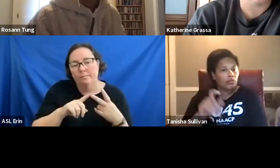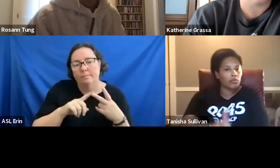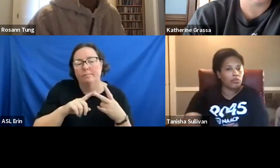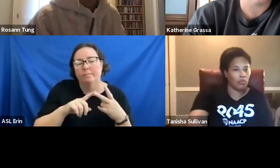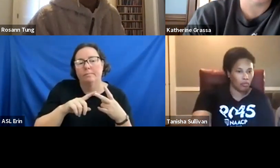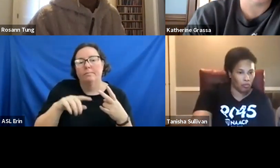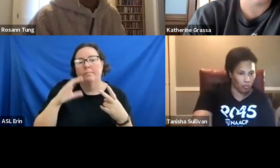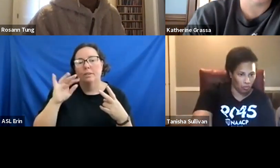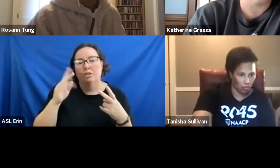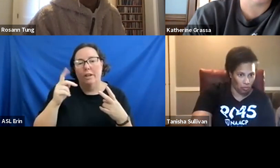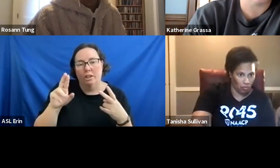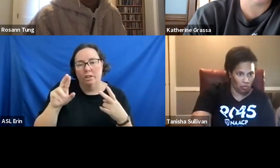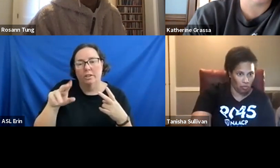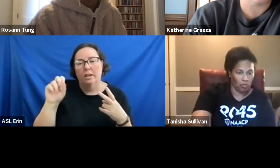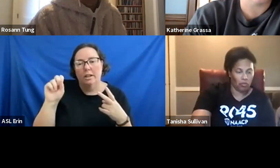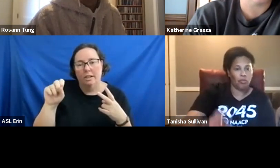Mr. Kreger,